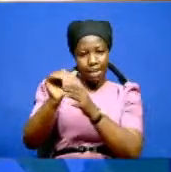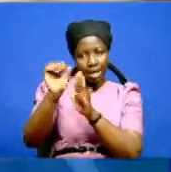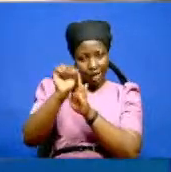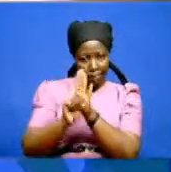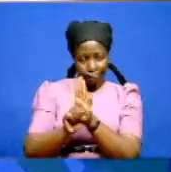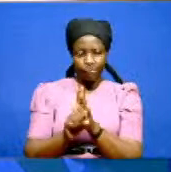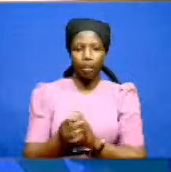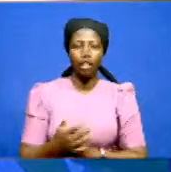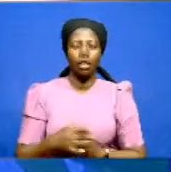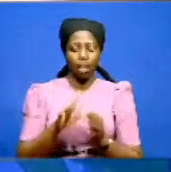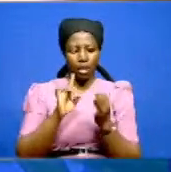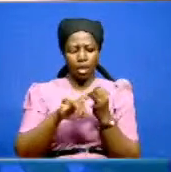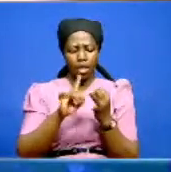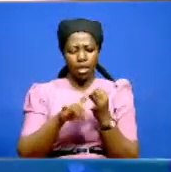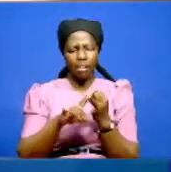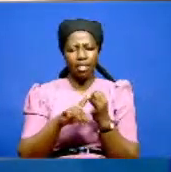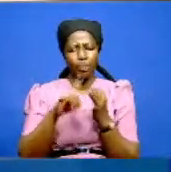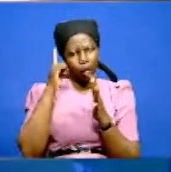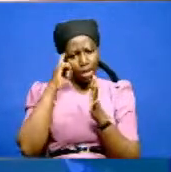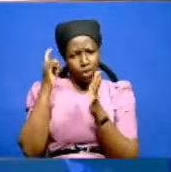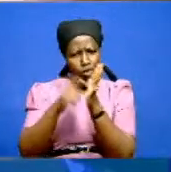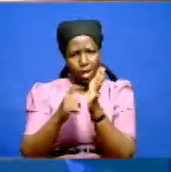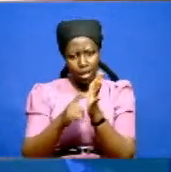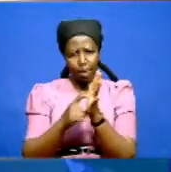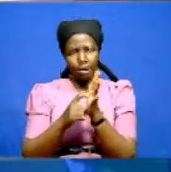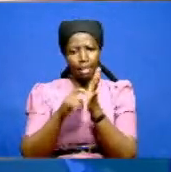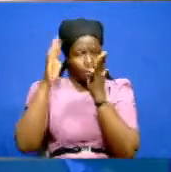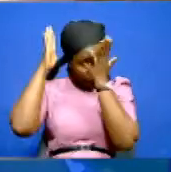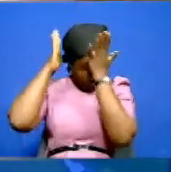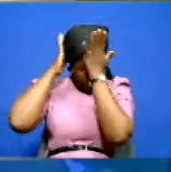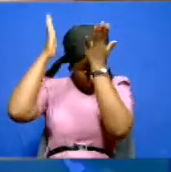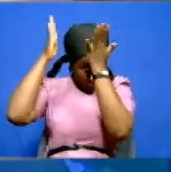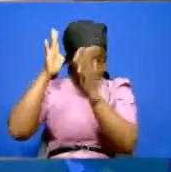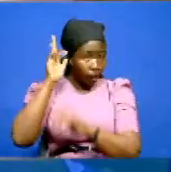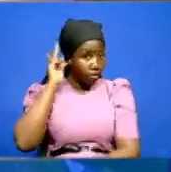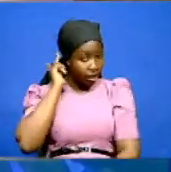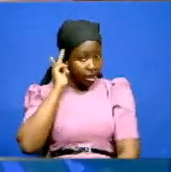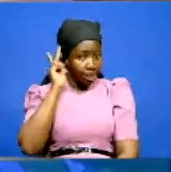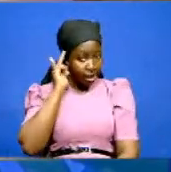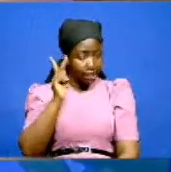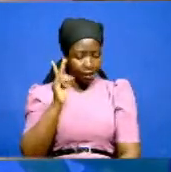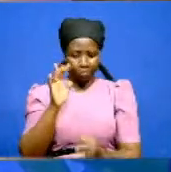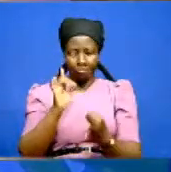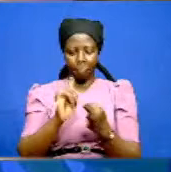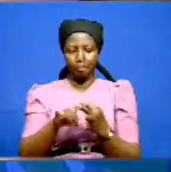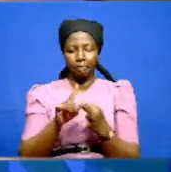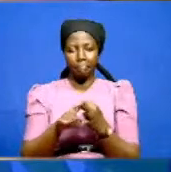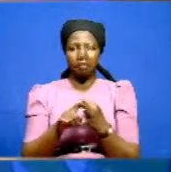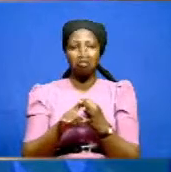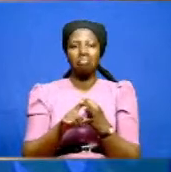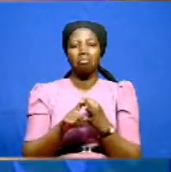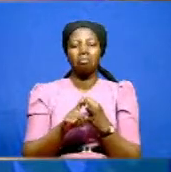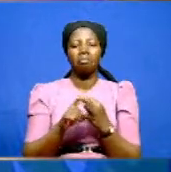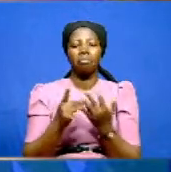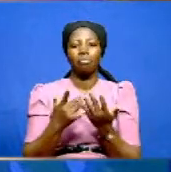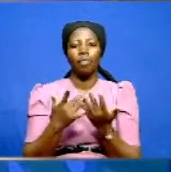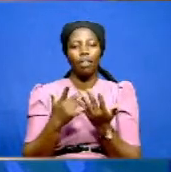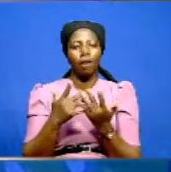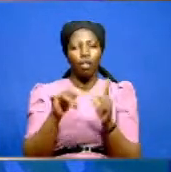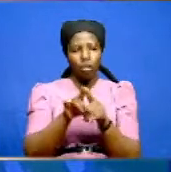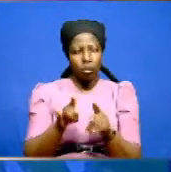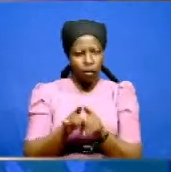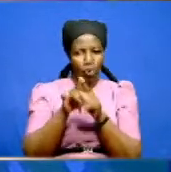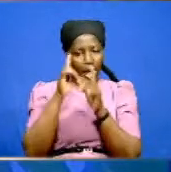We acknowledge His Grace, the Bishop of Kisii. We acknowledge Bishop